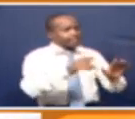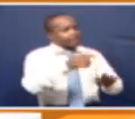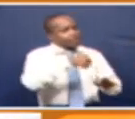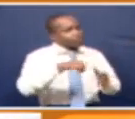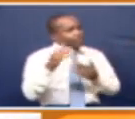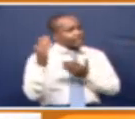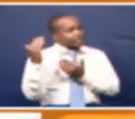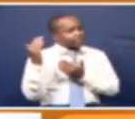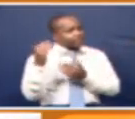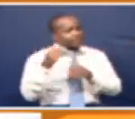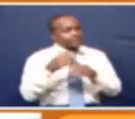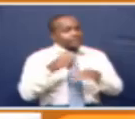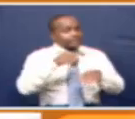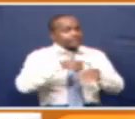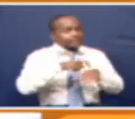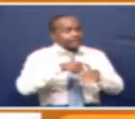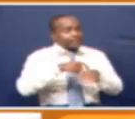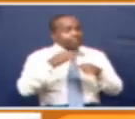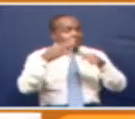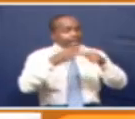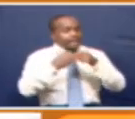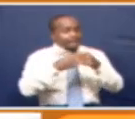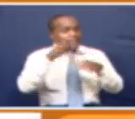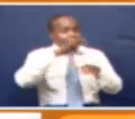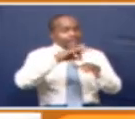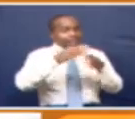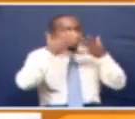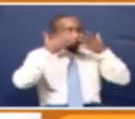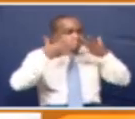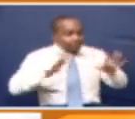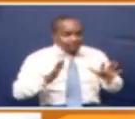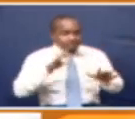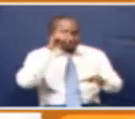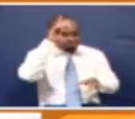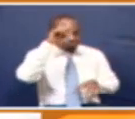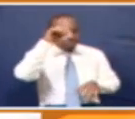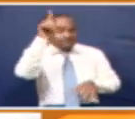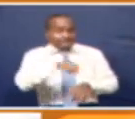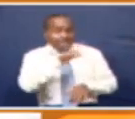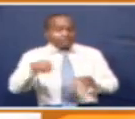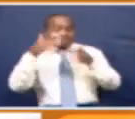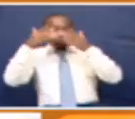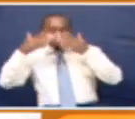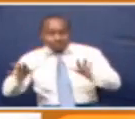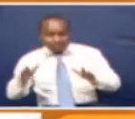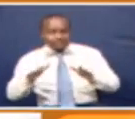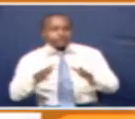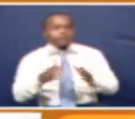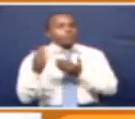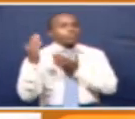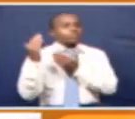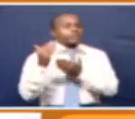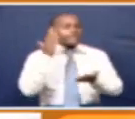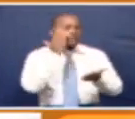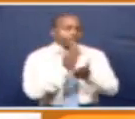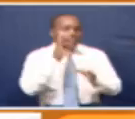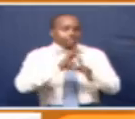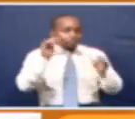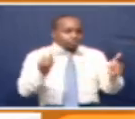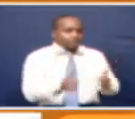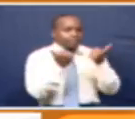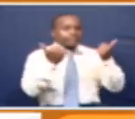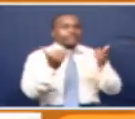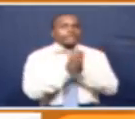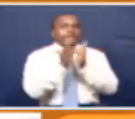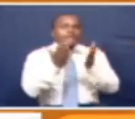immediately after the results of the August election was nullified, we expected a credible election to be conducted. And we